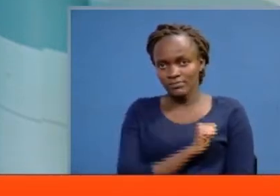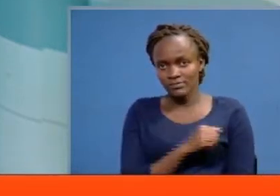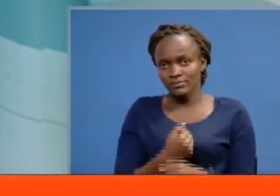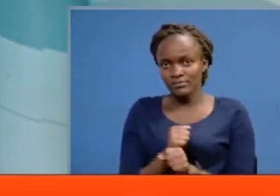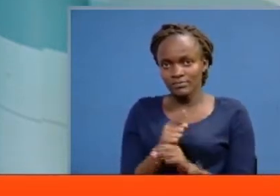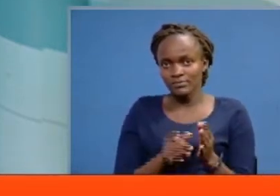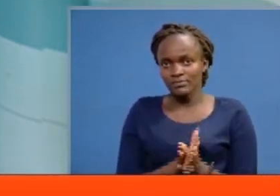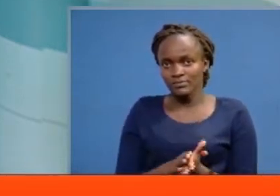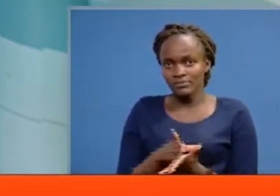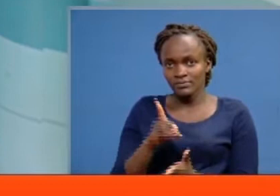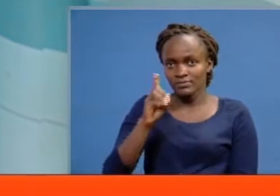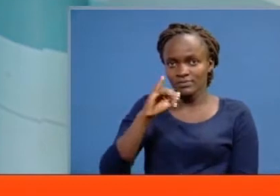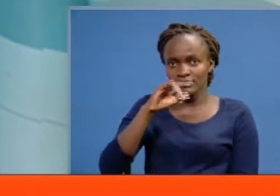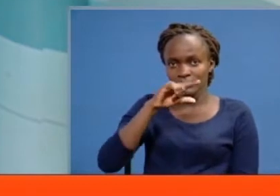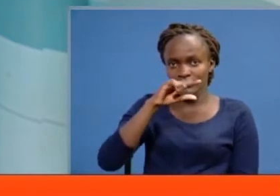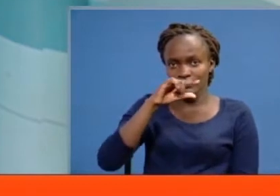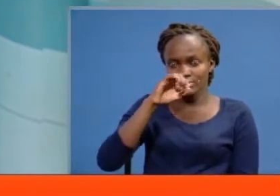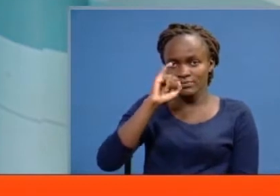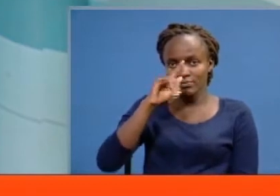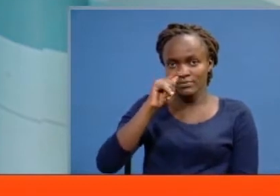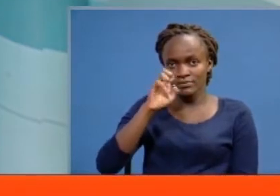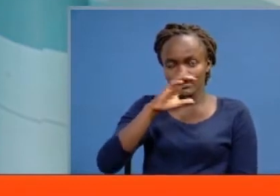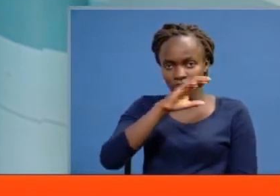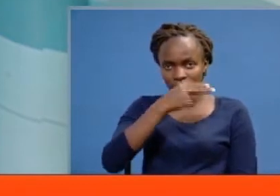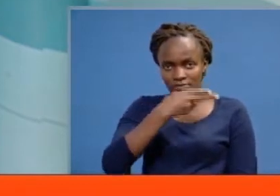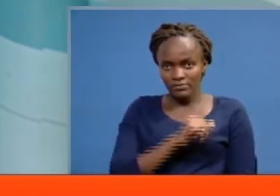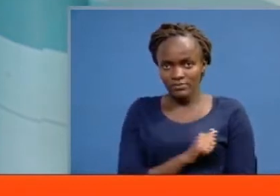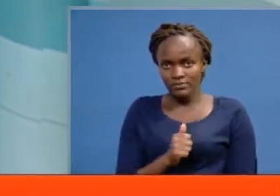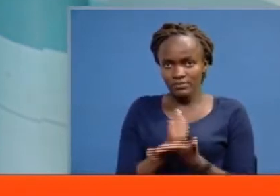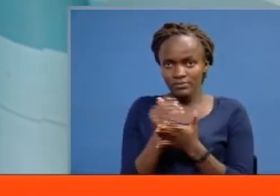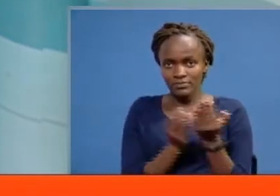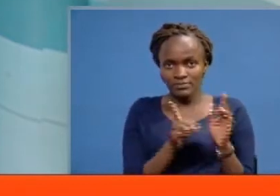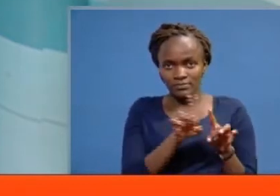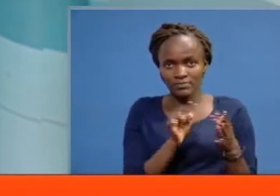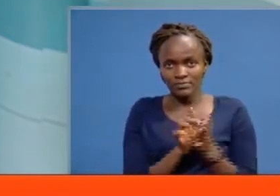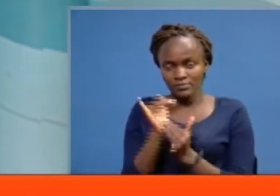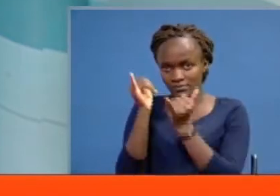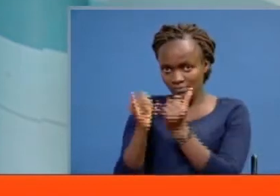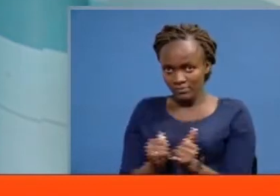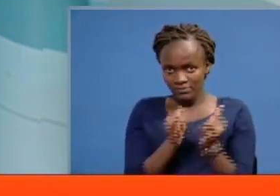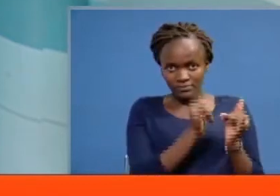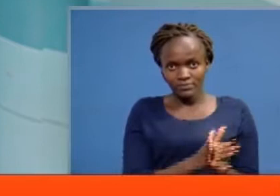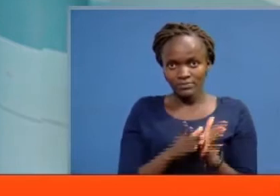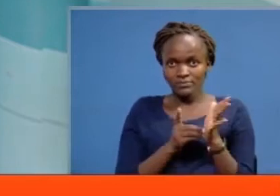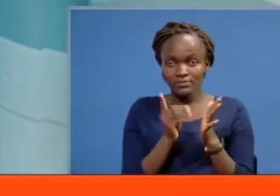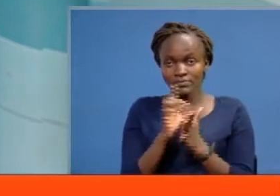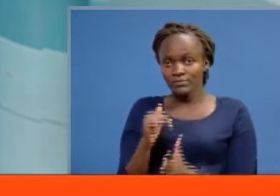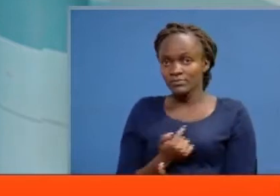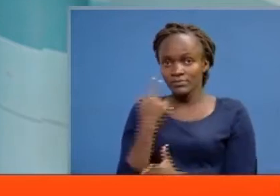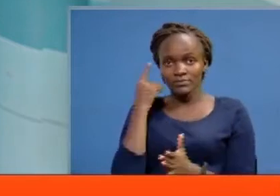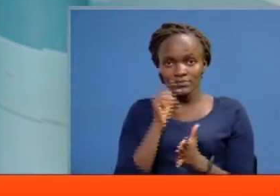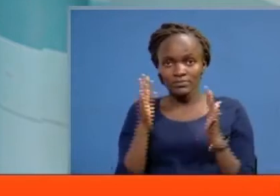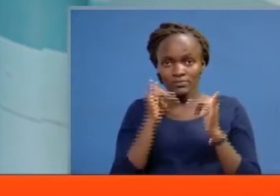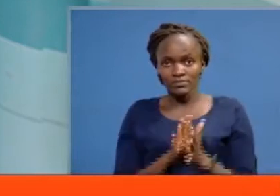Brands Limited under the Department of Brand and Strategy, and we help businesses and individuals to grow their brands for sustainability